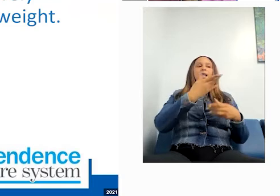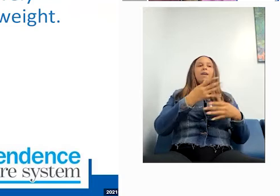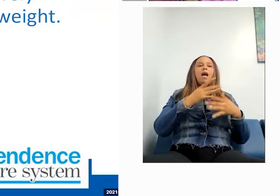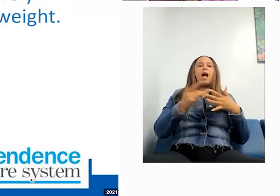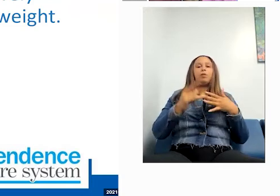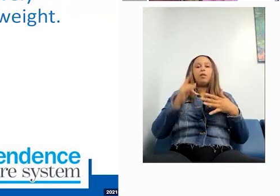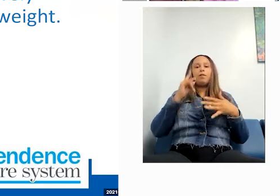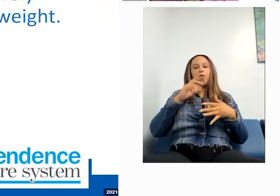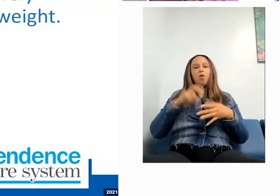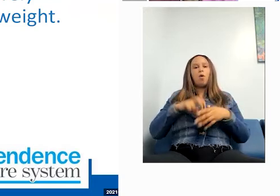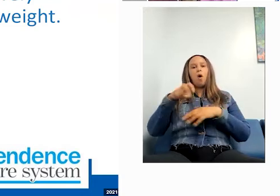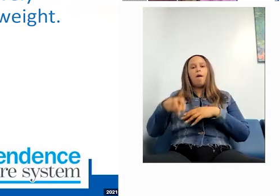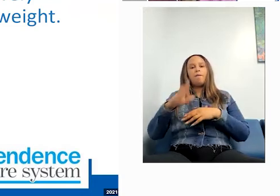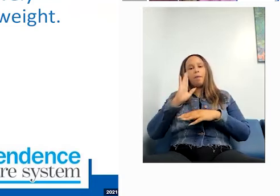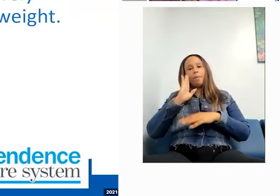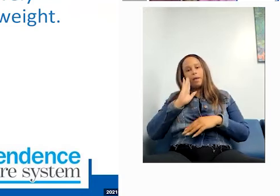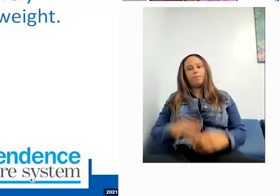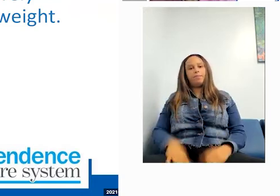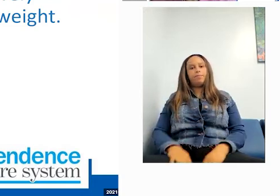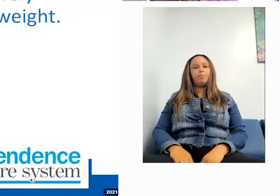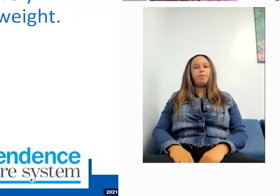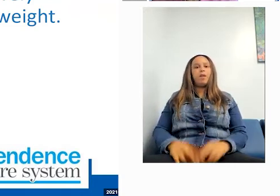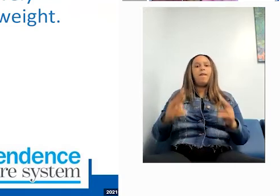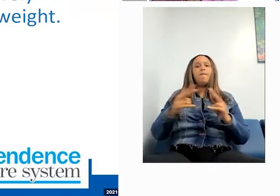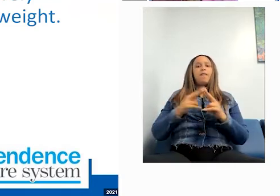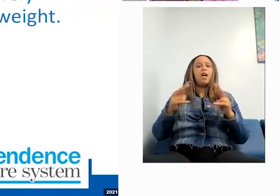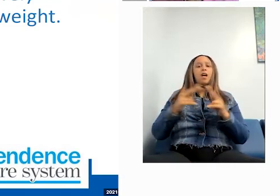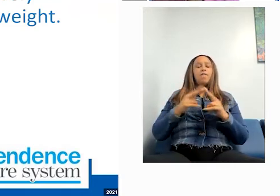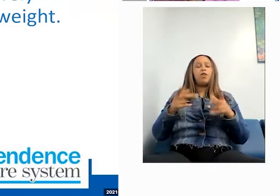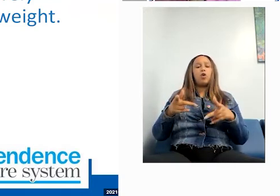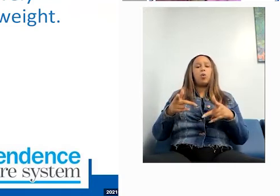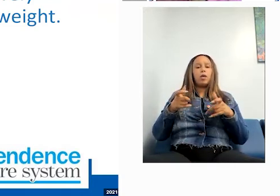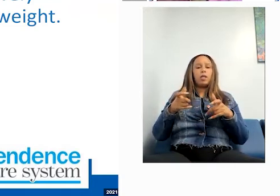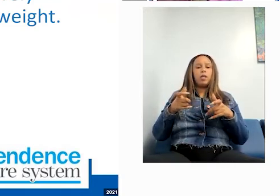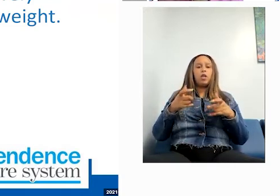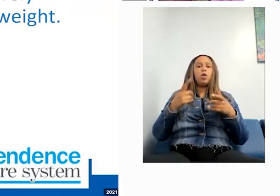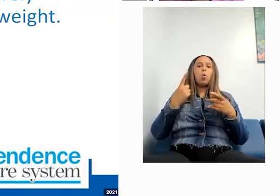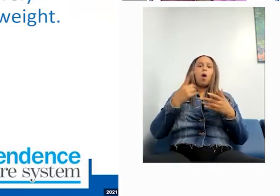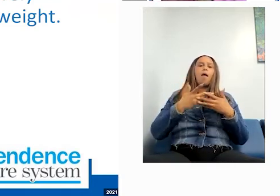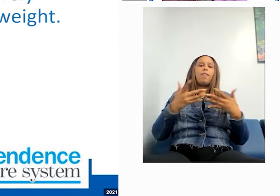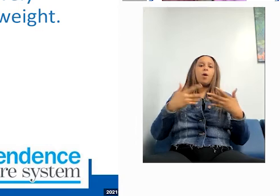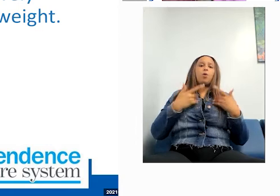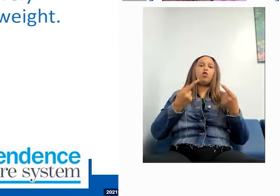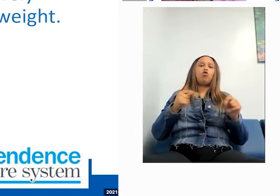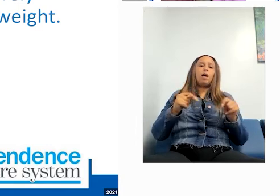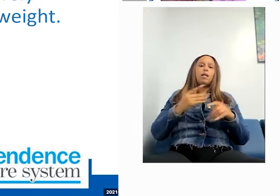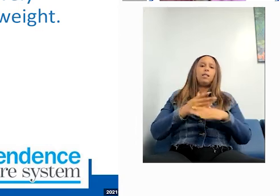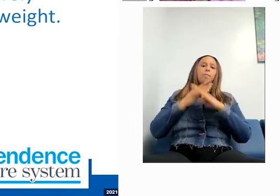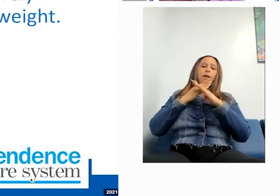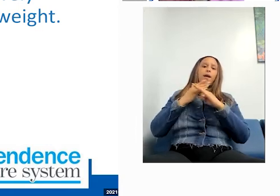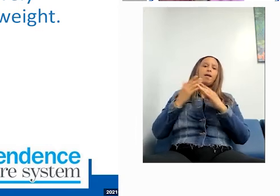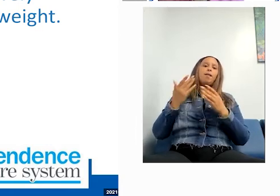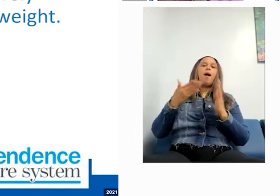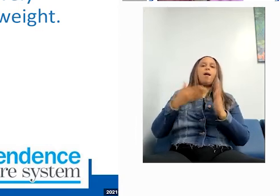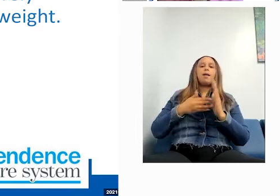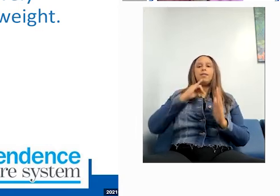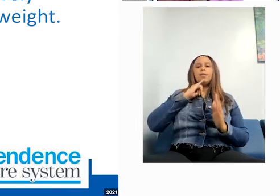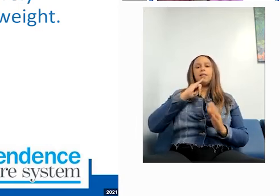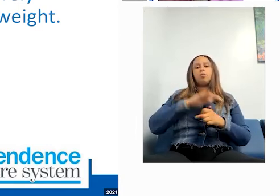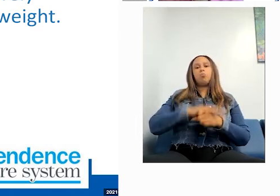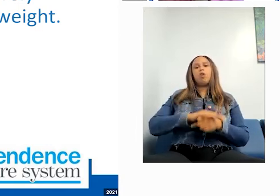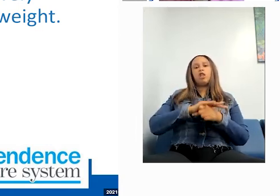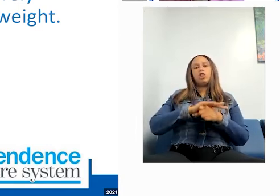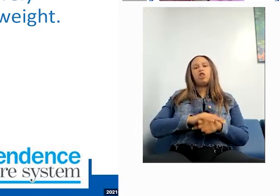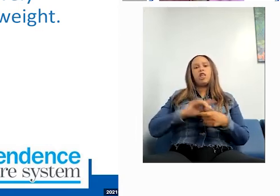Very quickly, one of the things we try and protect against is pressure injuries. And pressure injuries